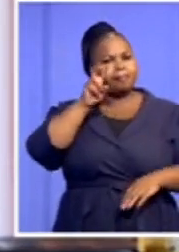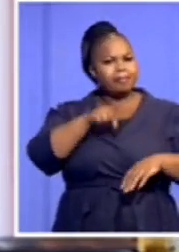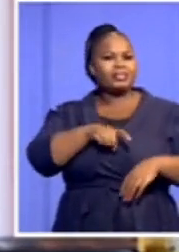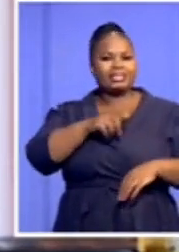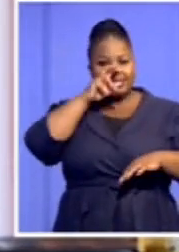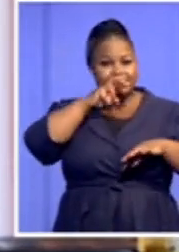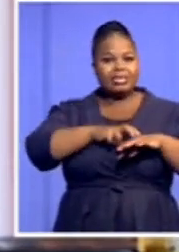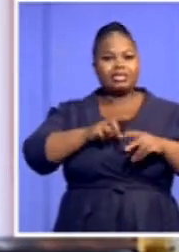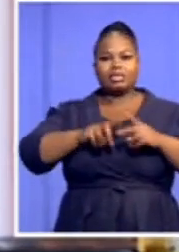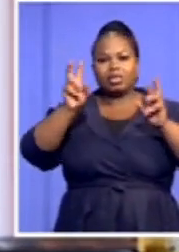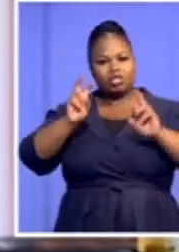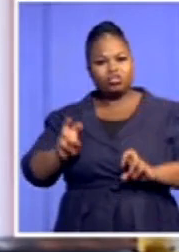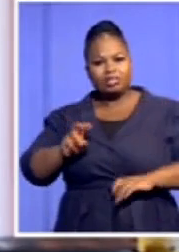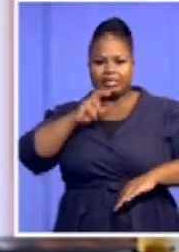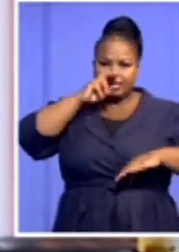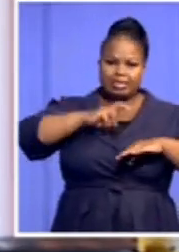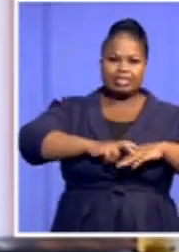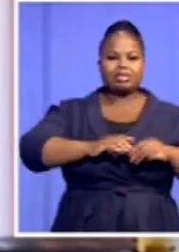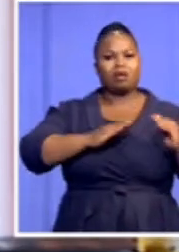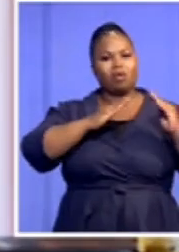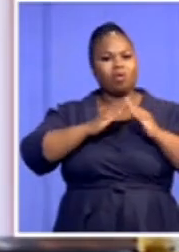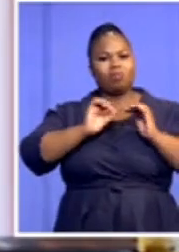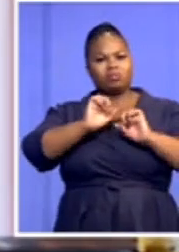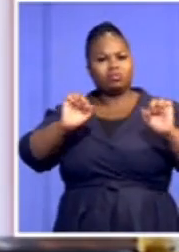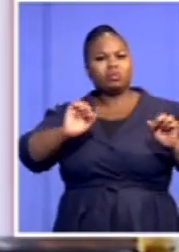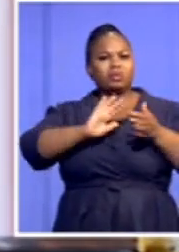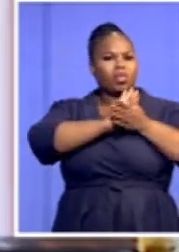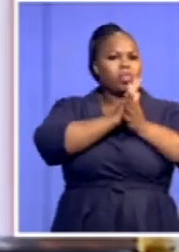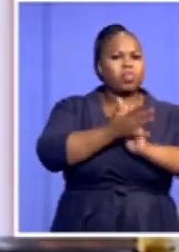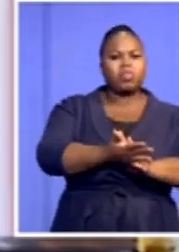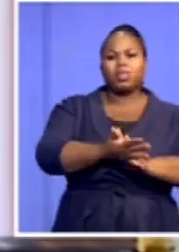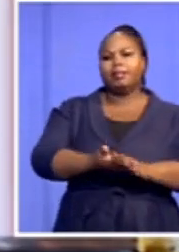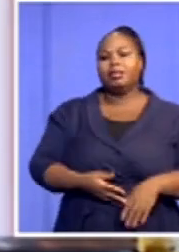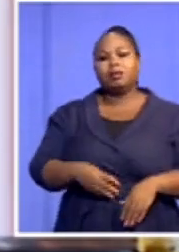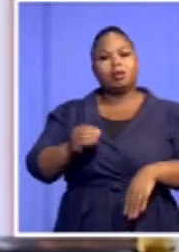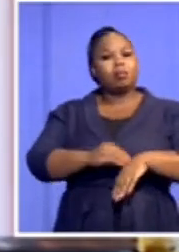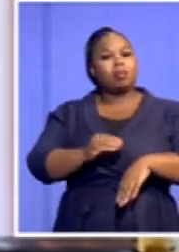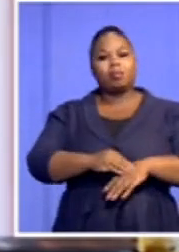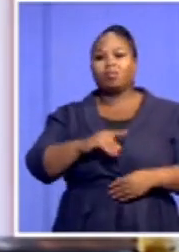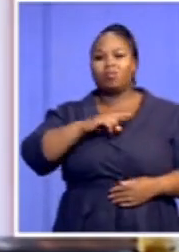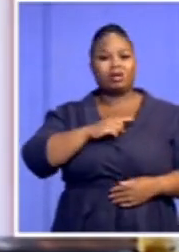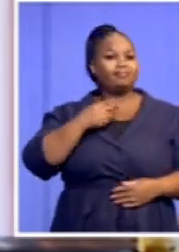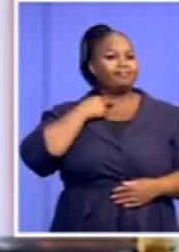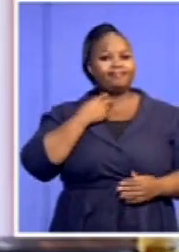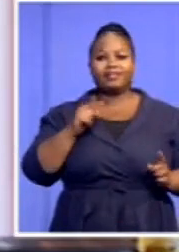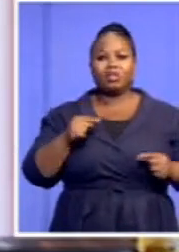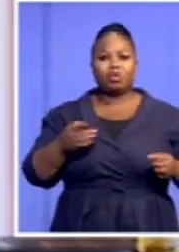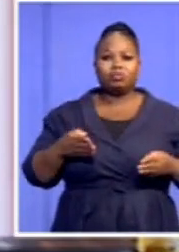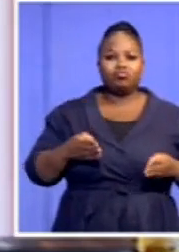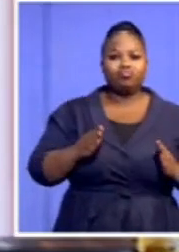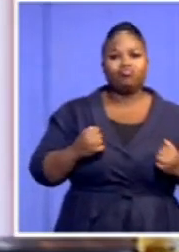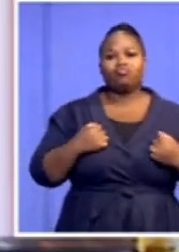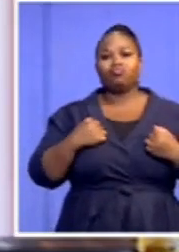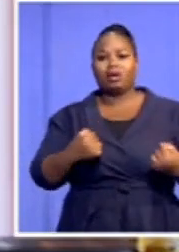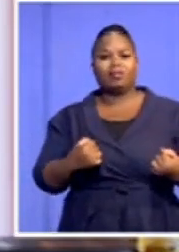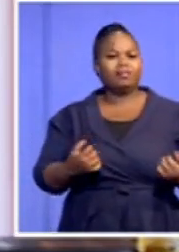Their homes are destroyed. They have a problem with being able to access roads, and the capacity that's